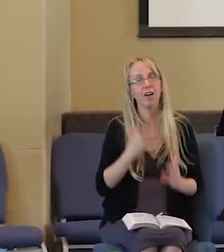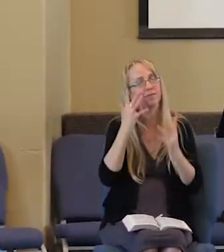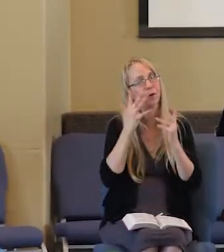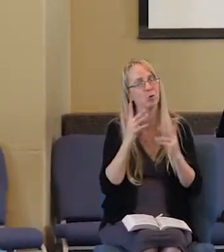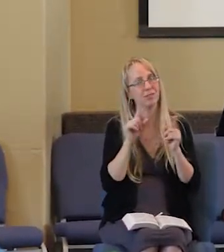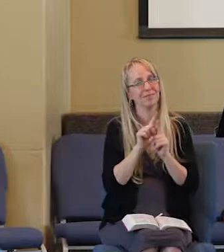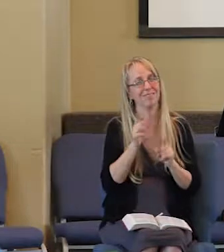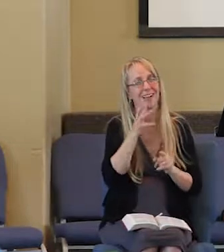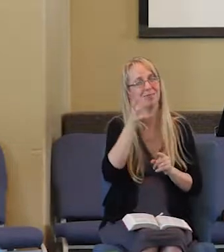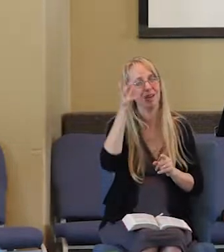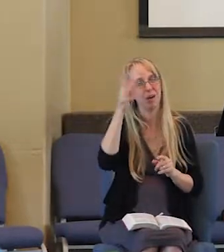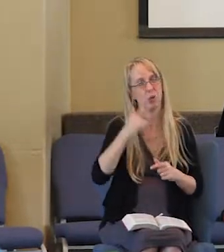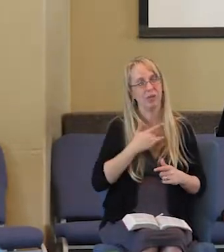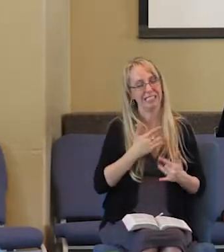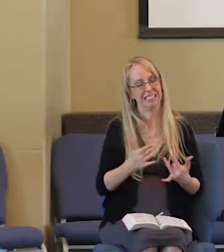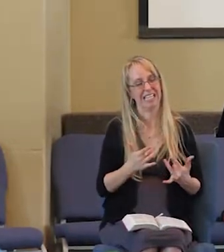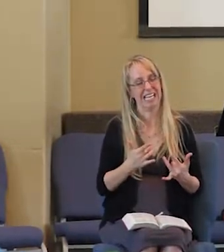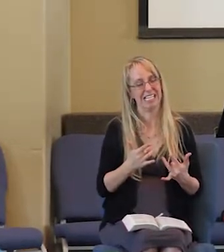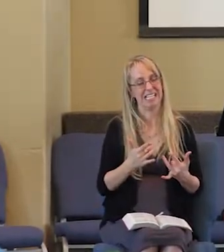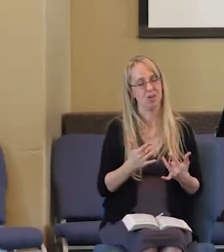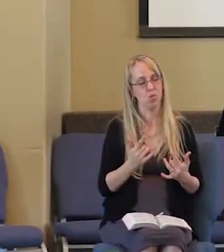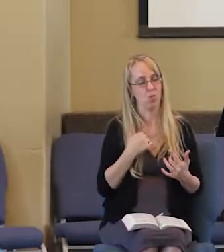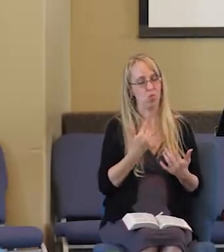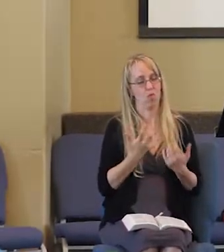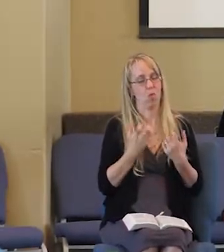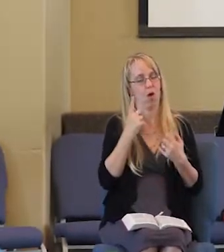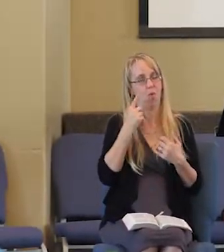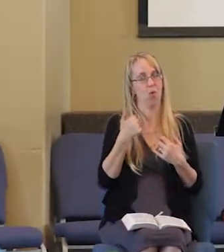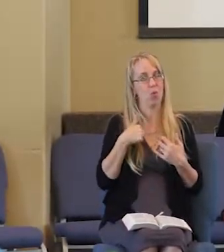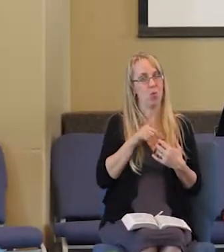But unfortunately, as parents, we kind of like what we like for our kids, right?